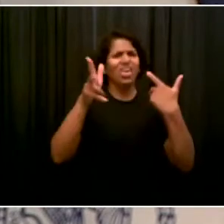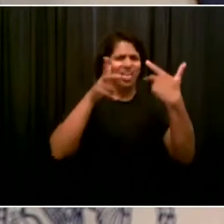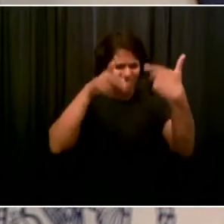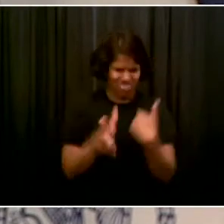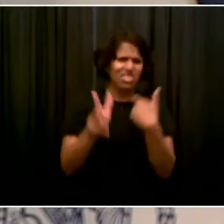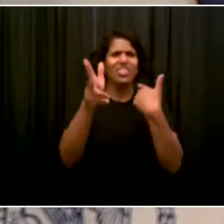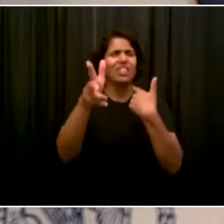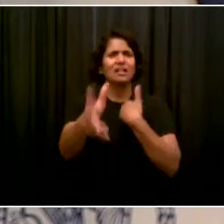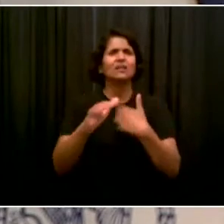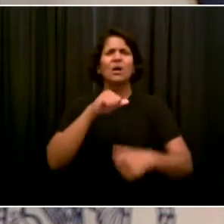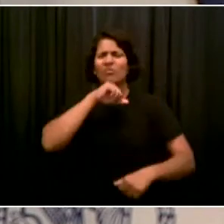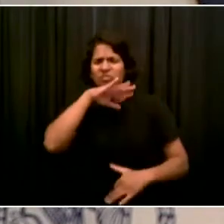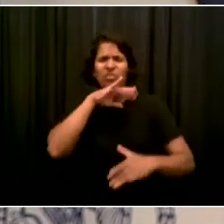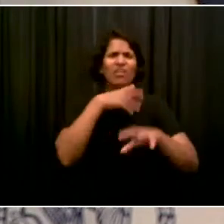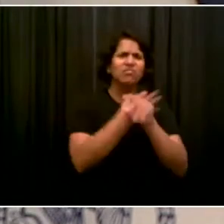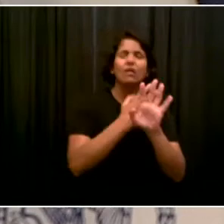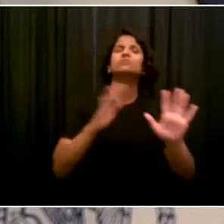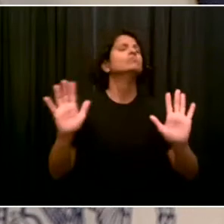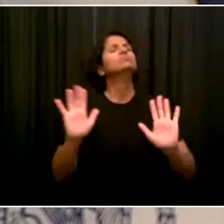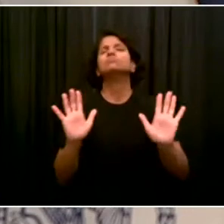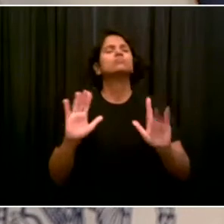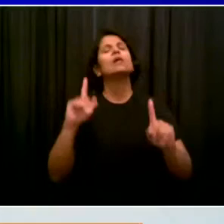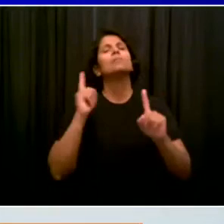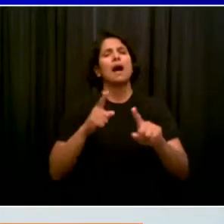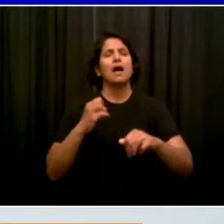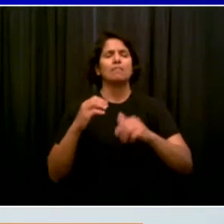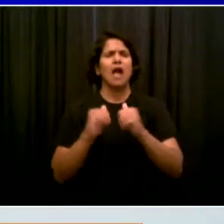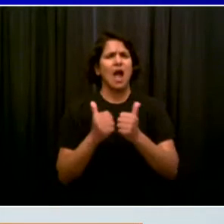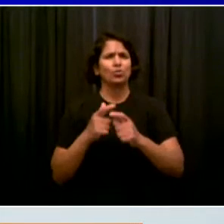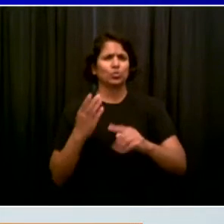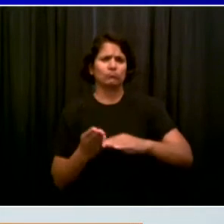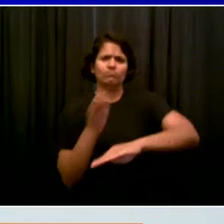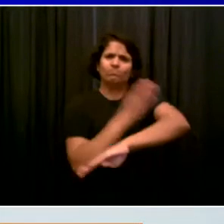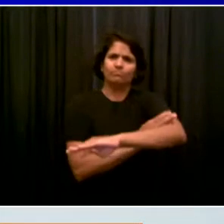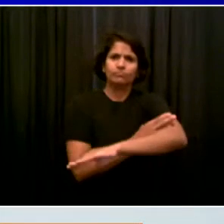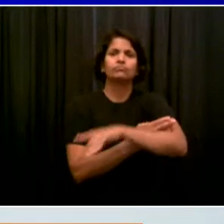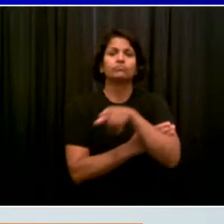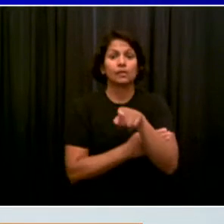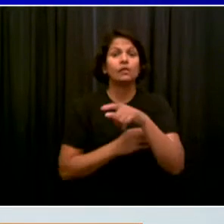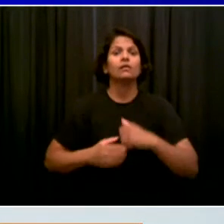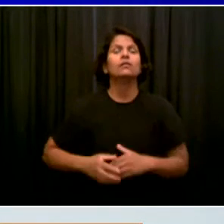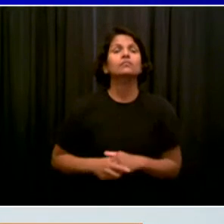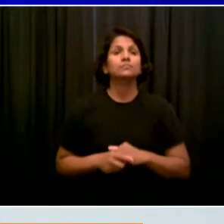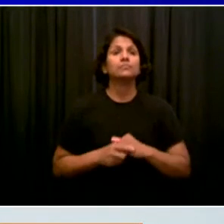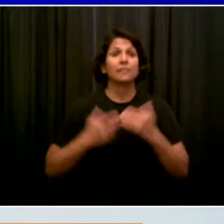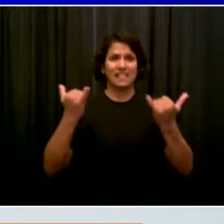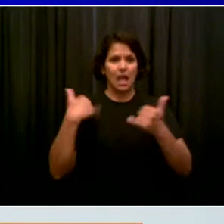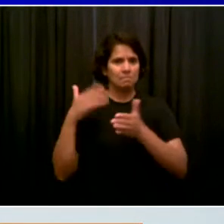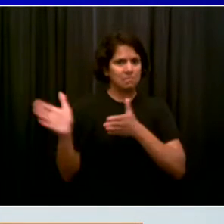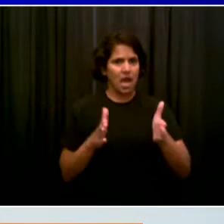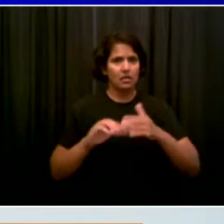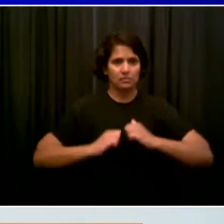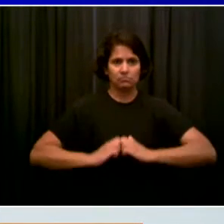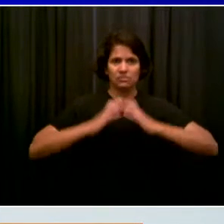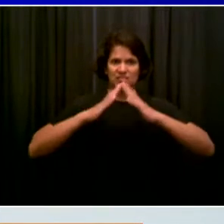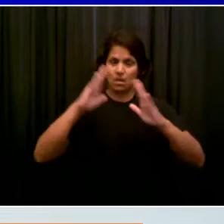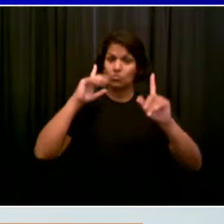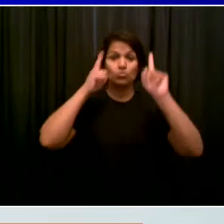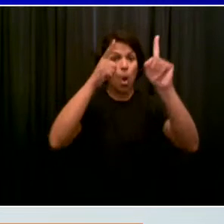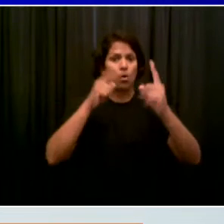4 points: preserve the current infrastructure with new strategies. Second, do the